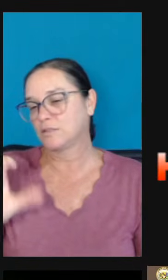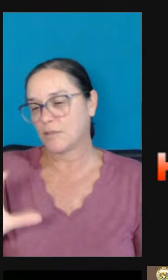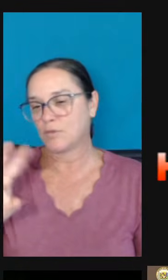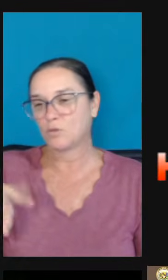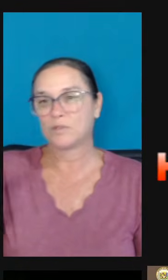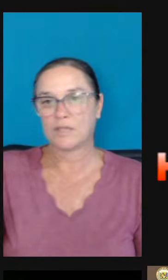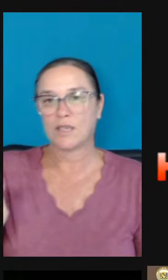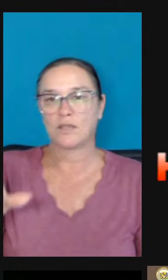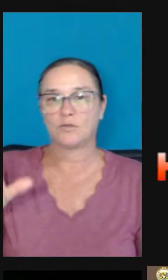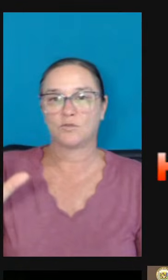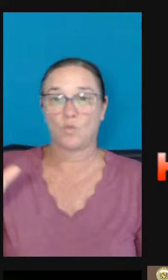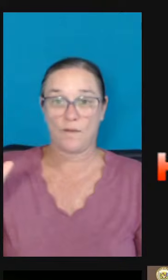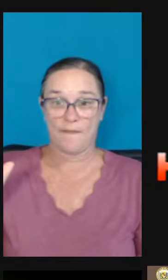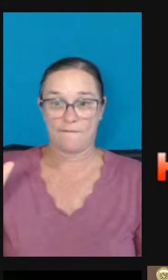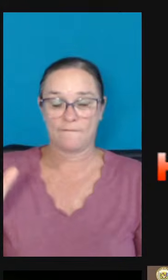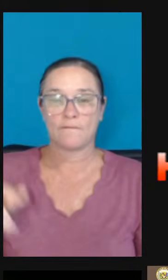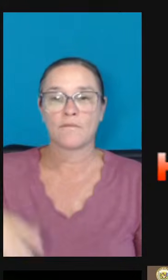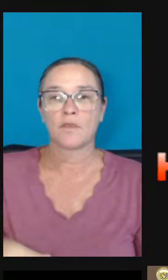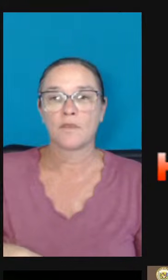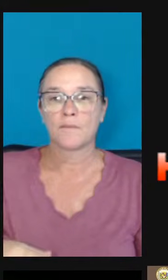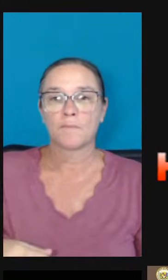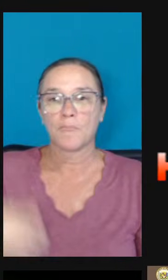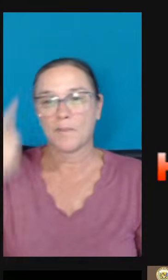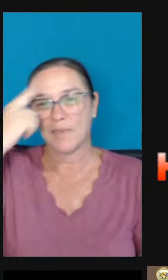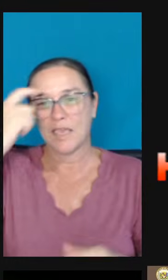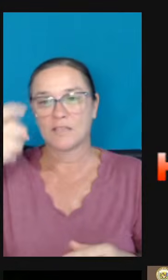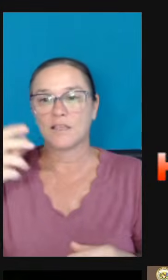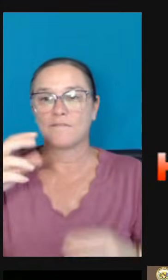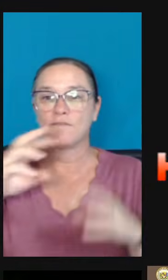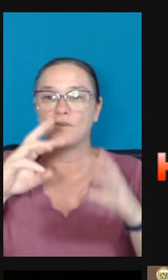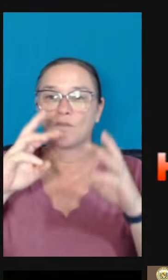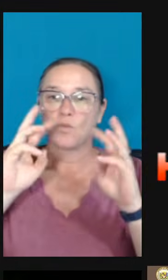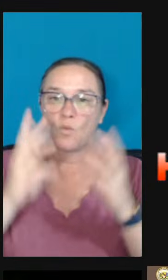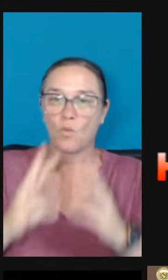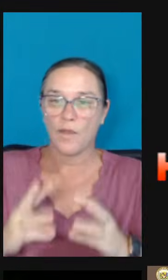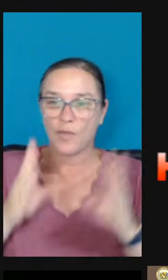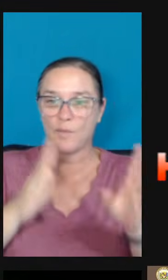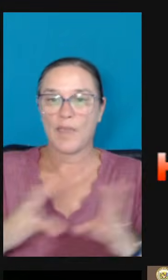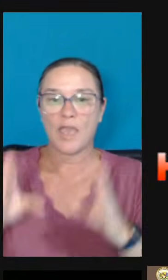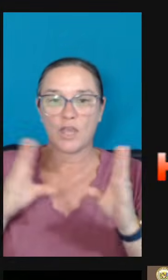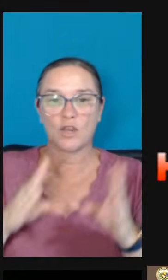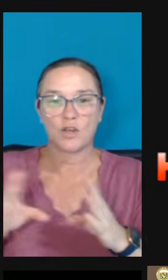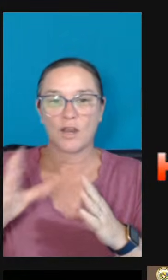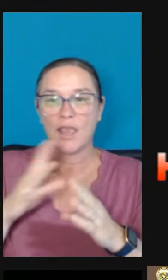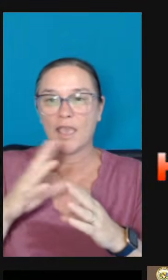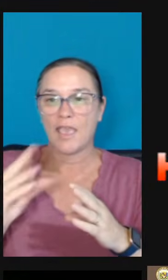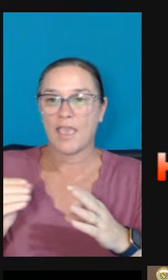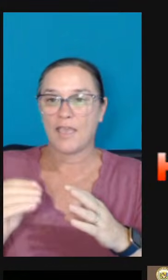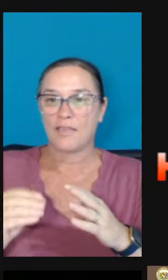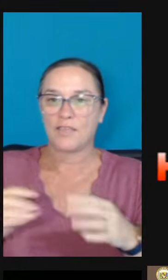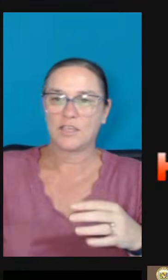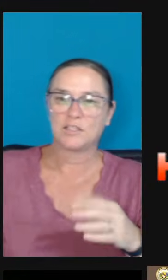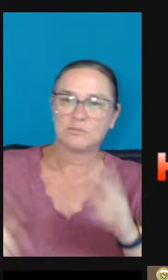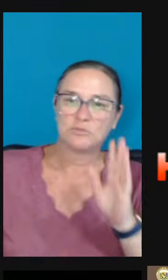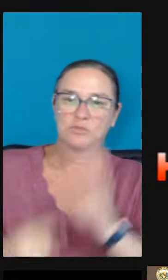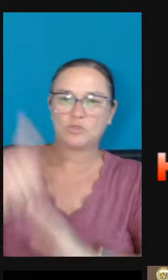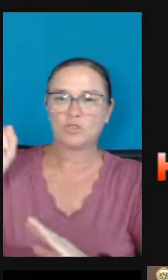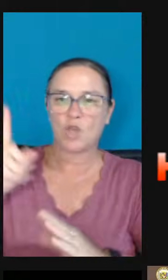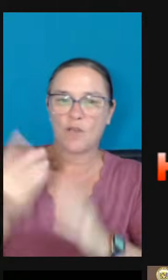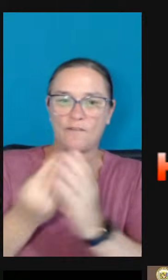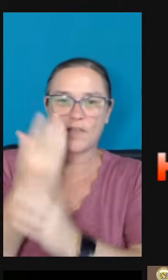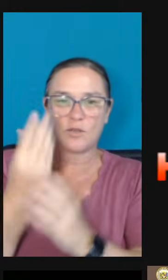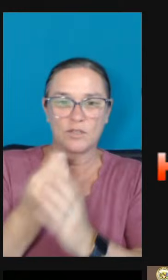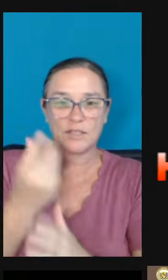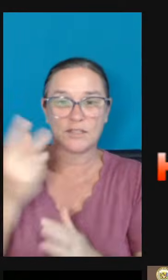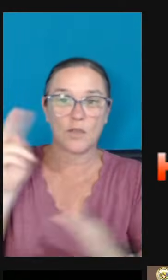time, likely because of this winter weather pattern combined with these higher fountains we've been getting, you could anticipate that there might